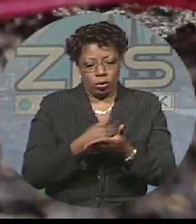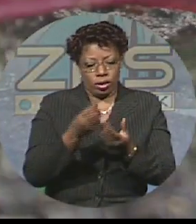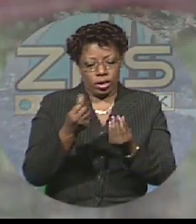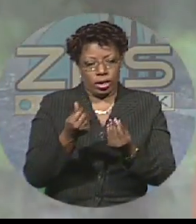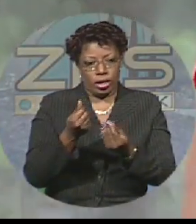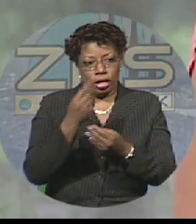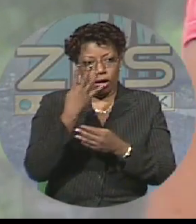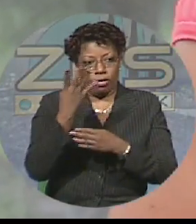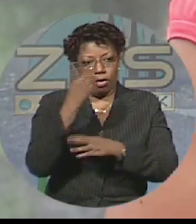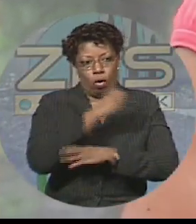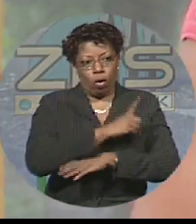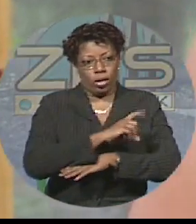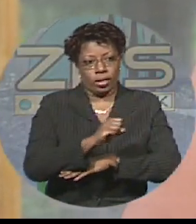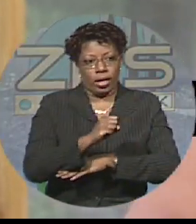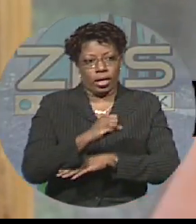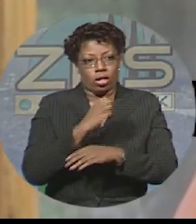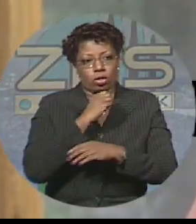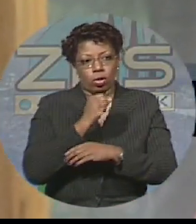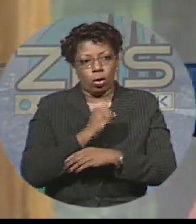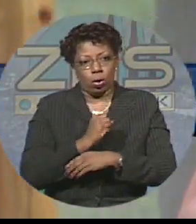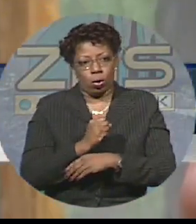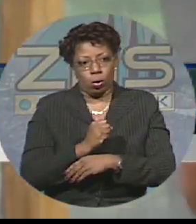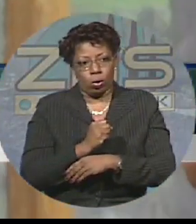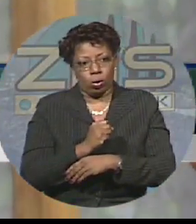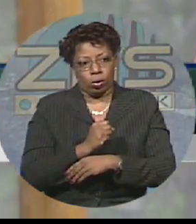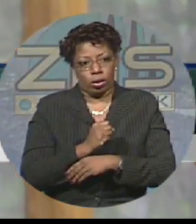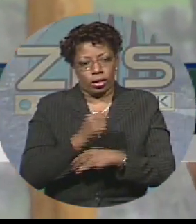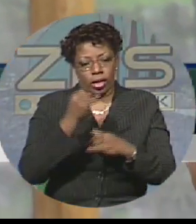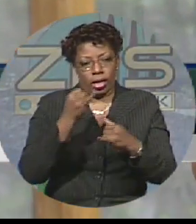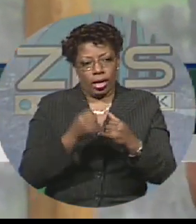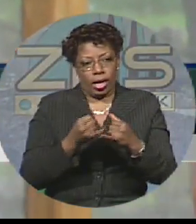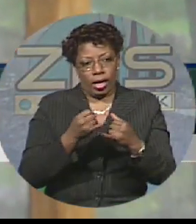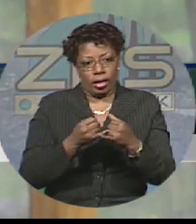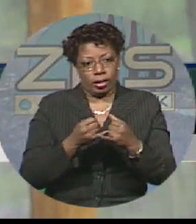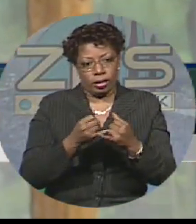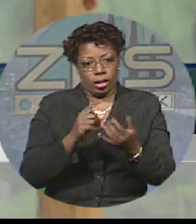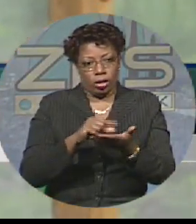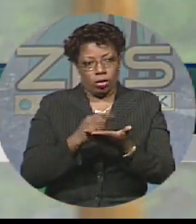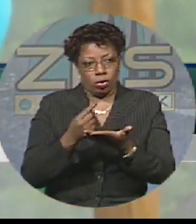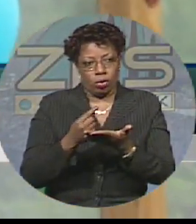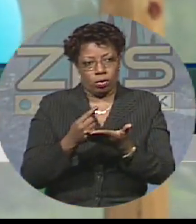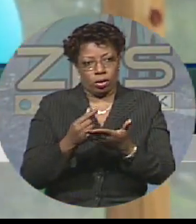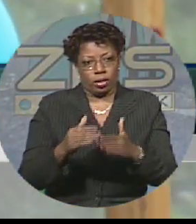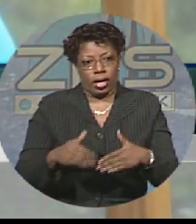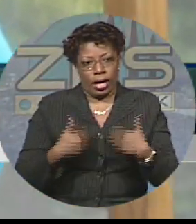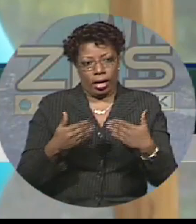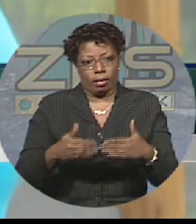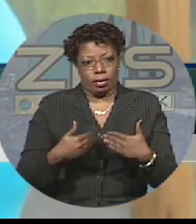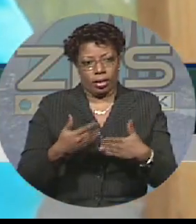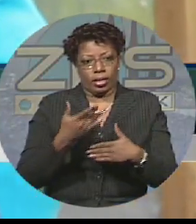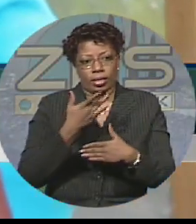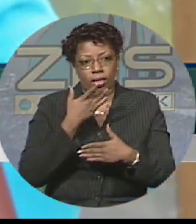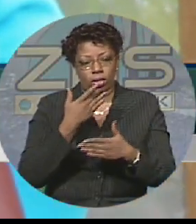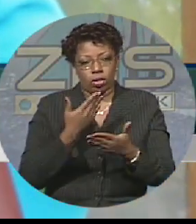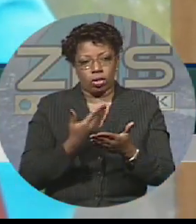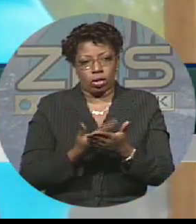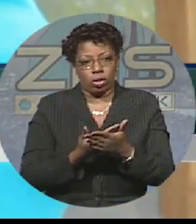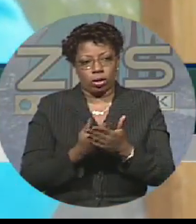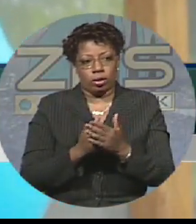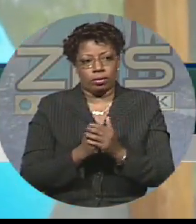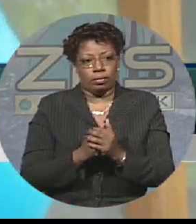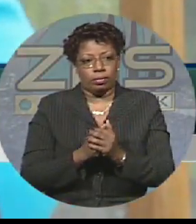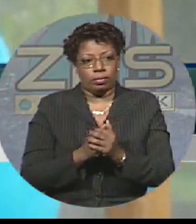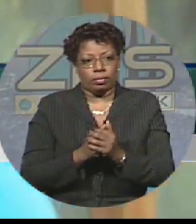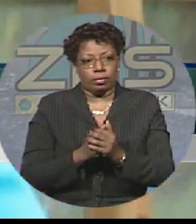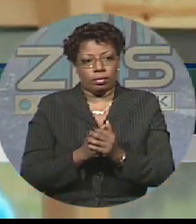4 days old, because I'm holding here my last crop of spinach. So proud of it. Very tasty. You